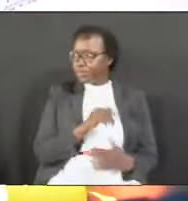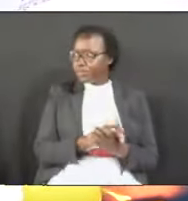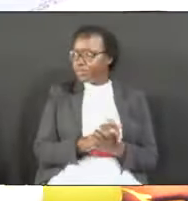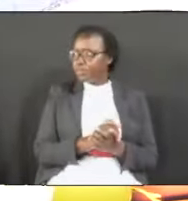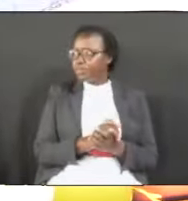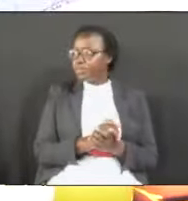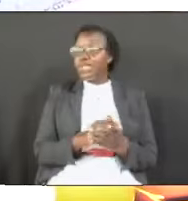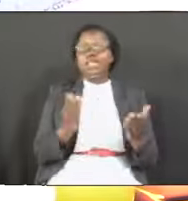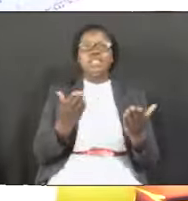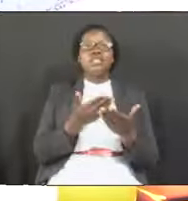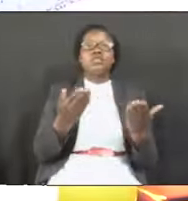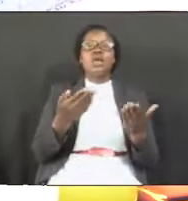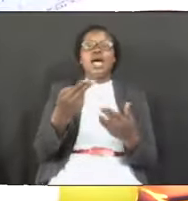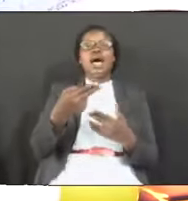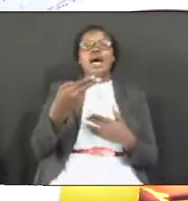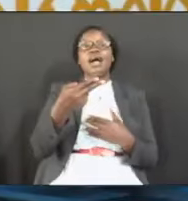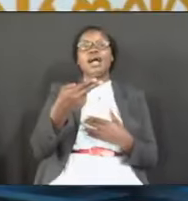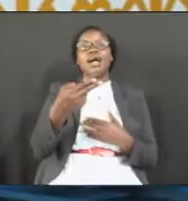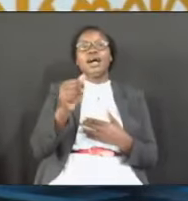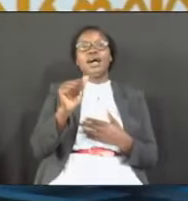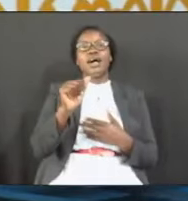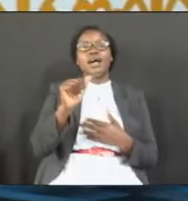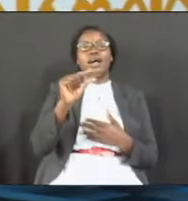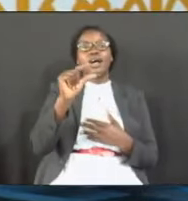That was where Hagar was.